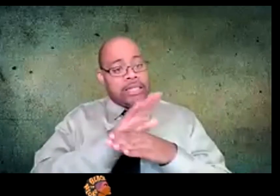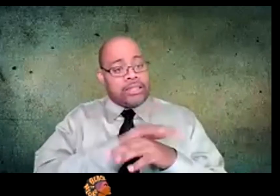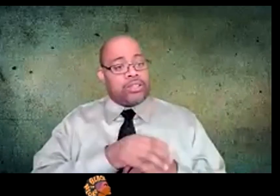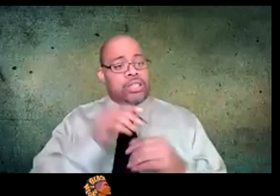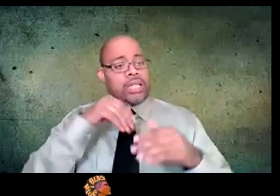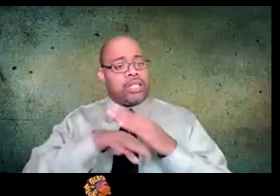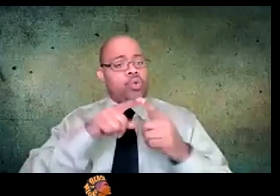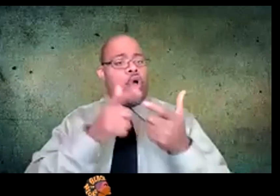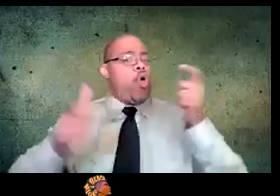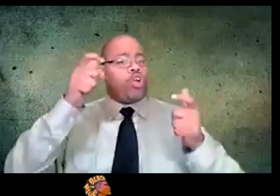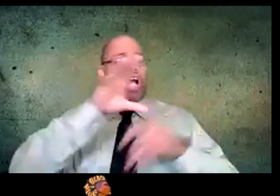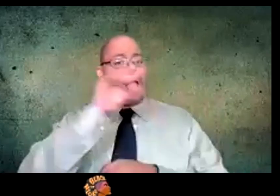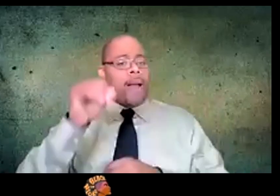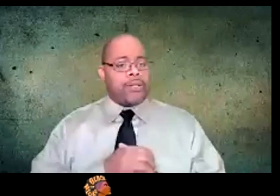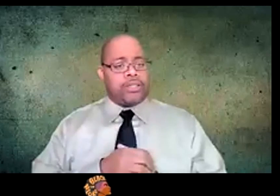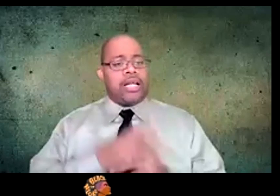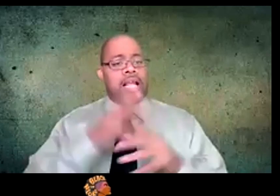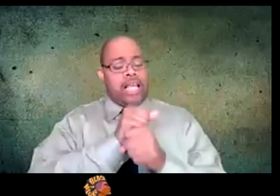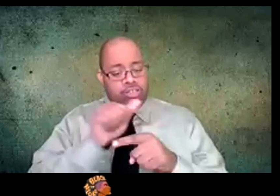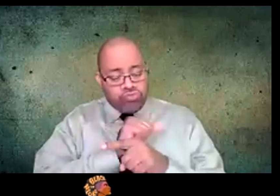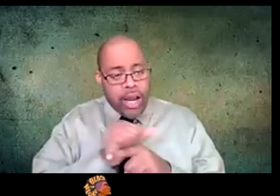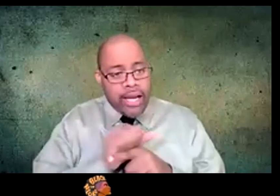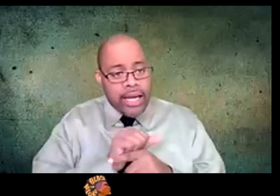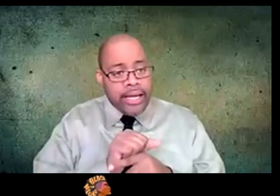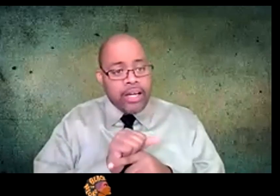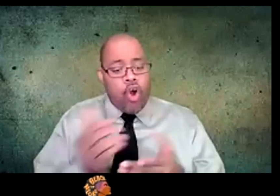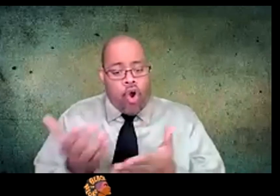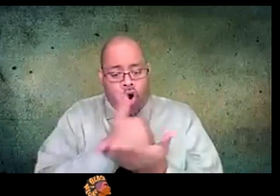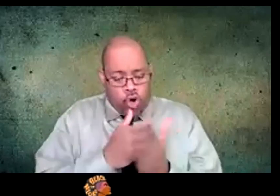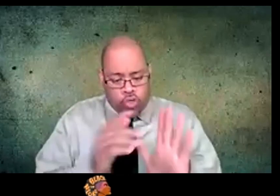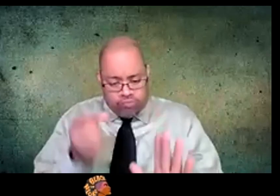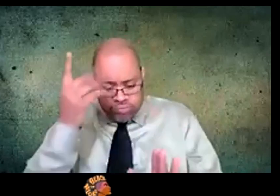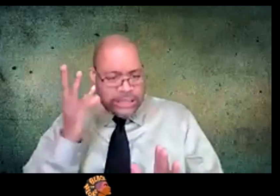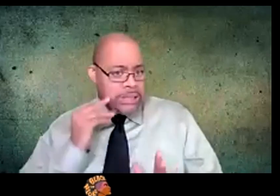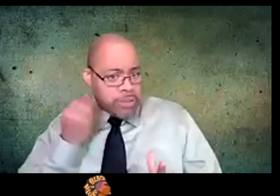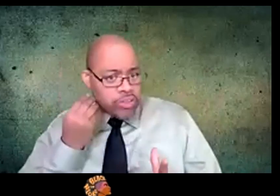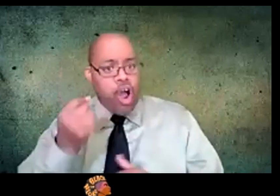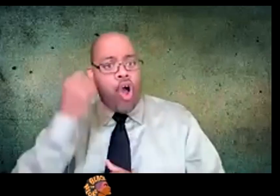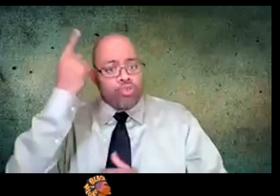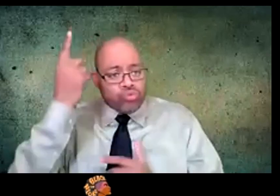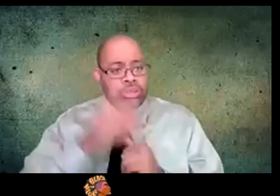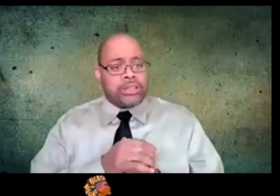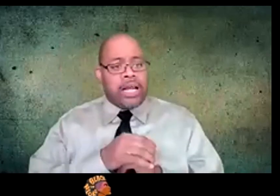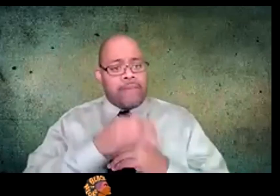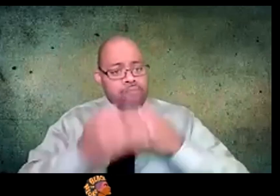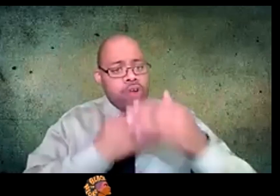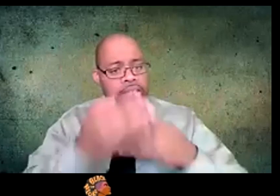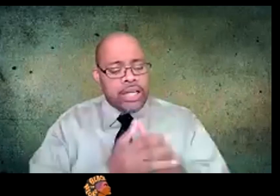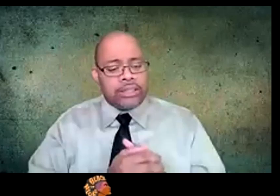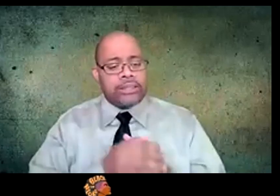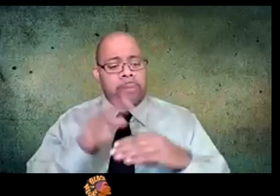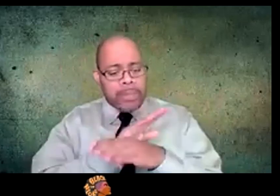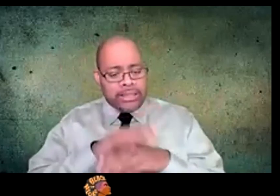into a larger company, get the training, earn their chops, right? Understand the process and the